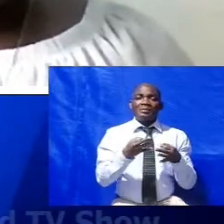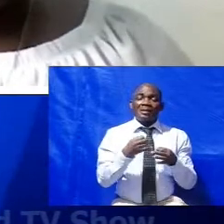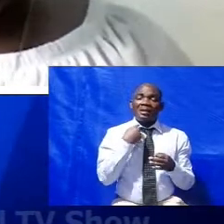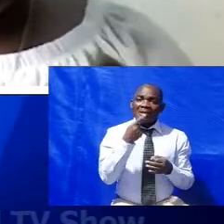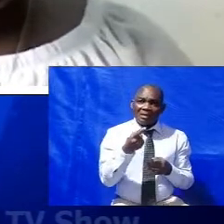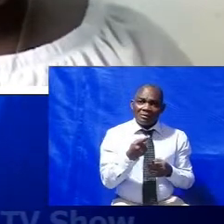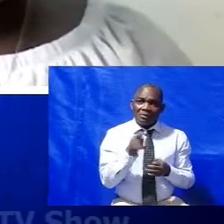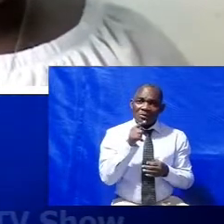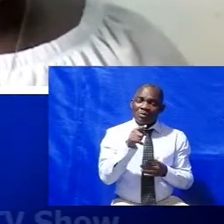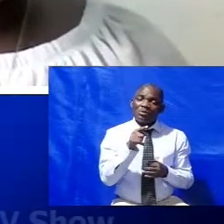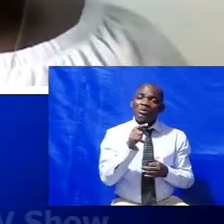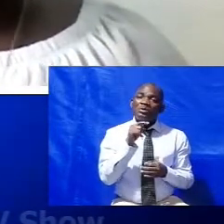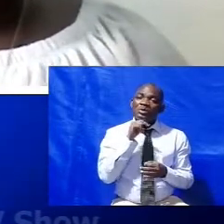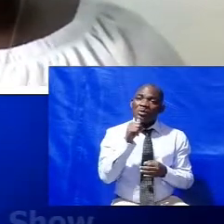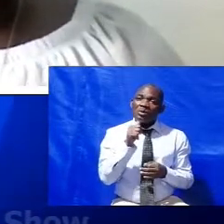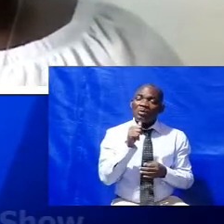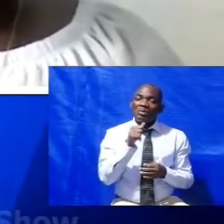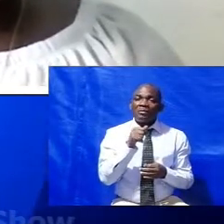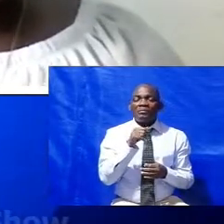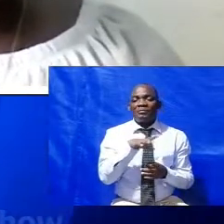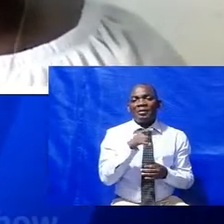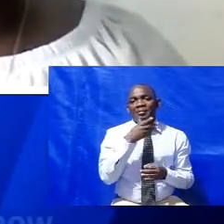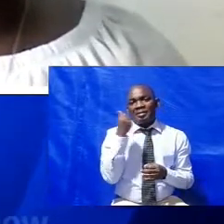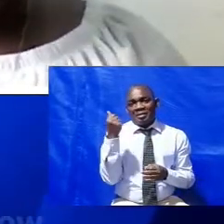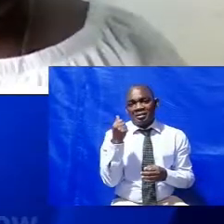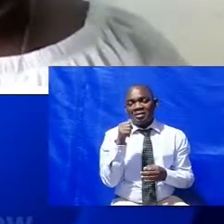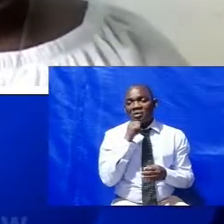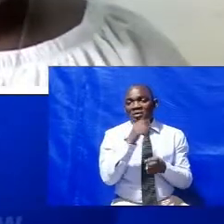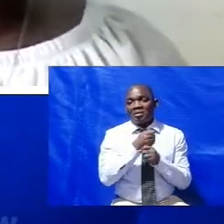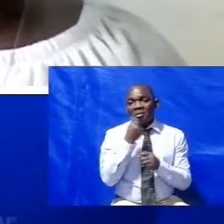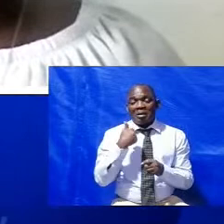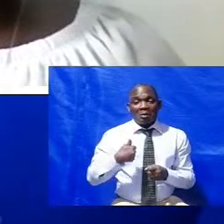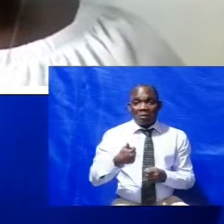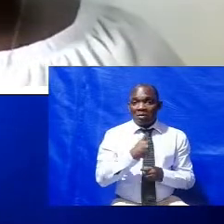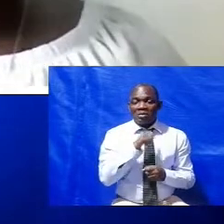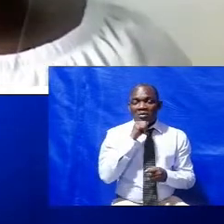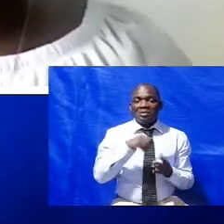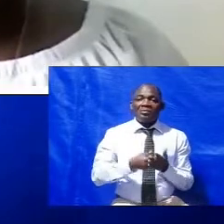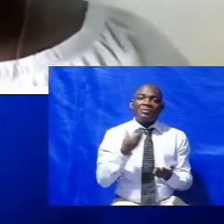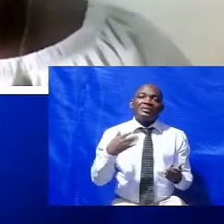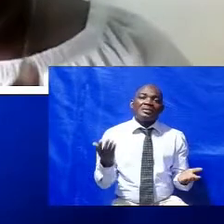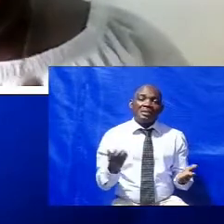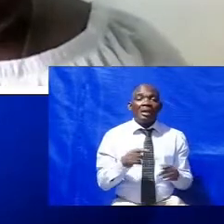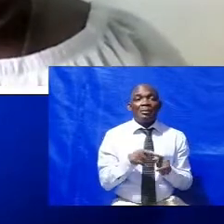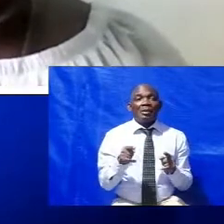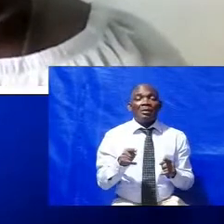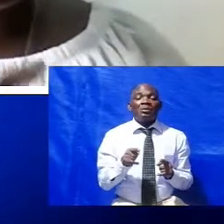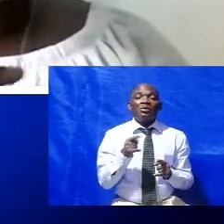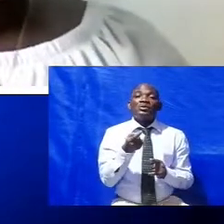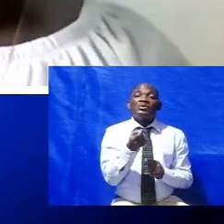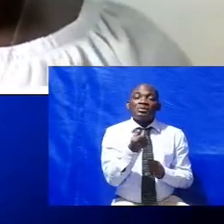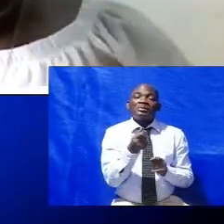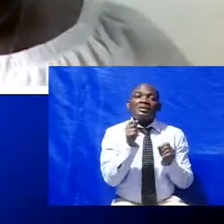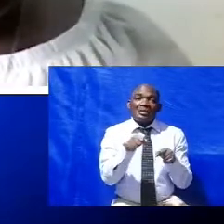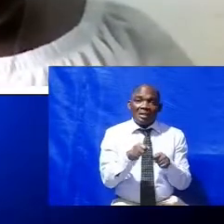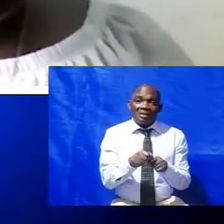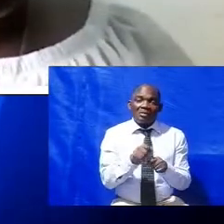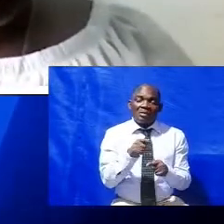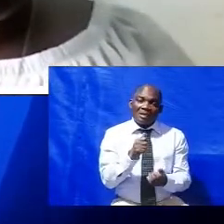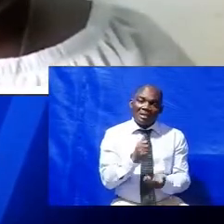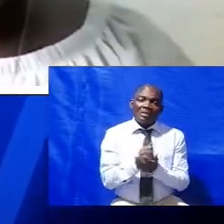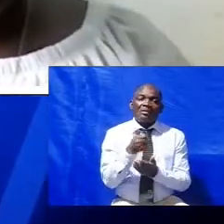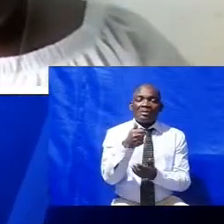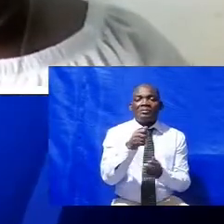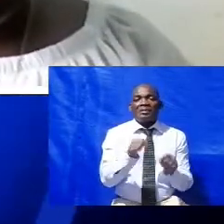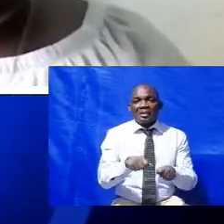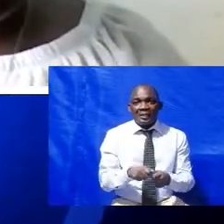would explain to them and tell them, you are not going to get the best because we are not in that position, but you can make your